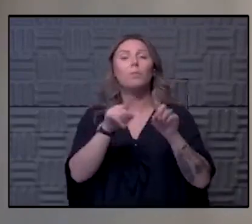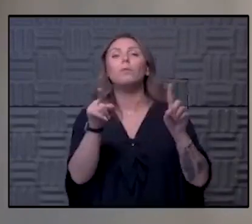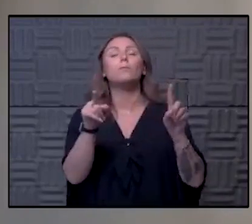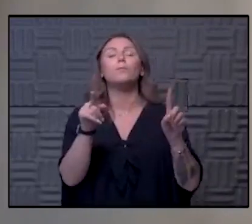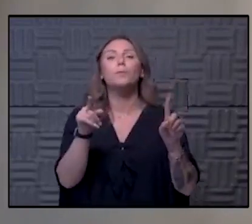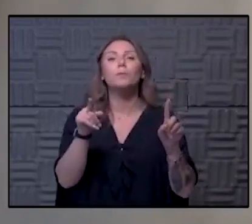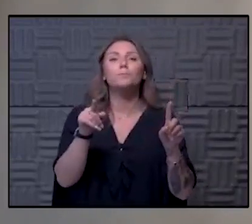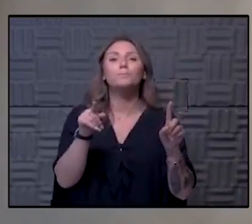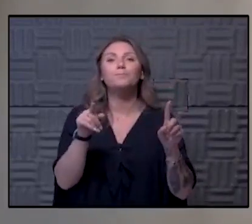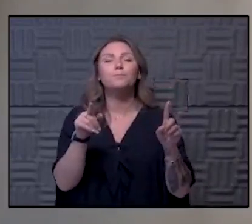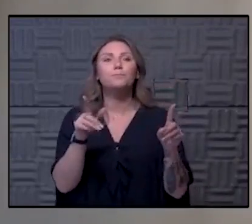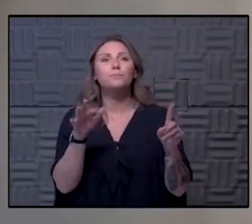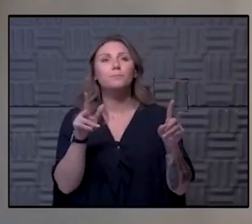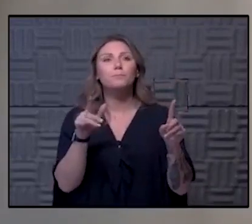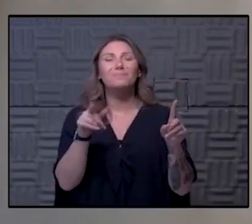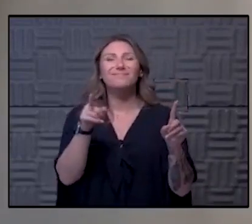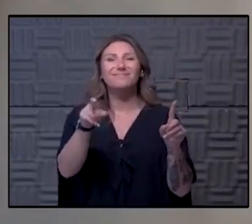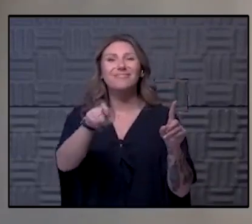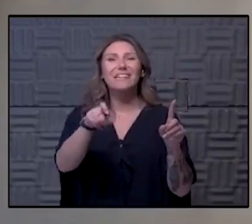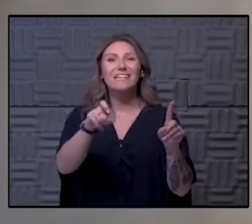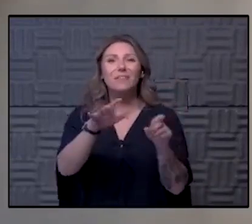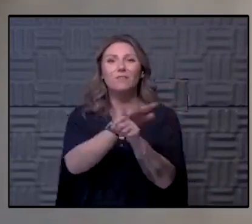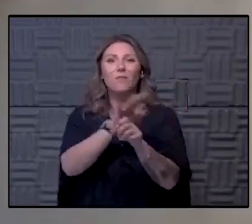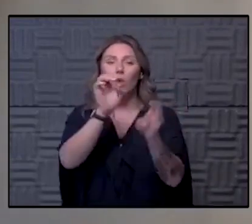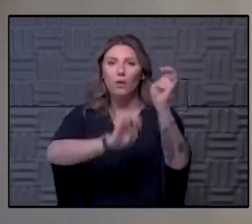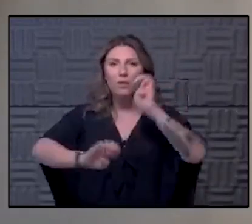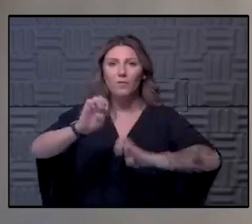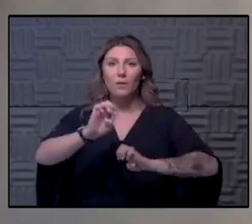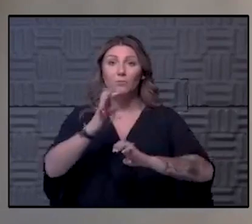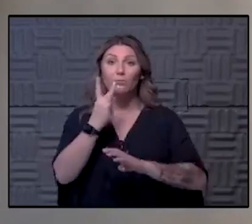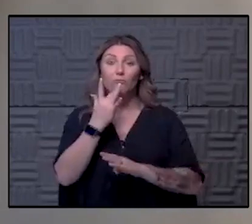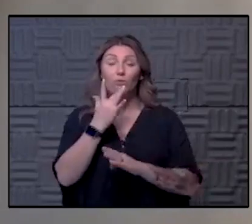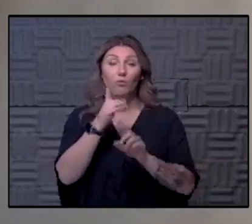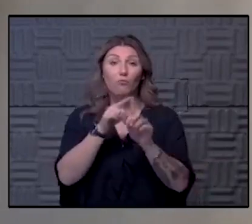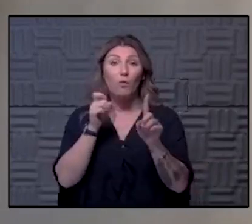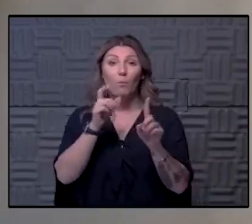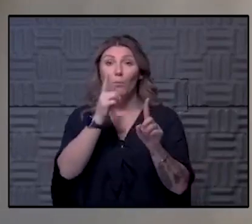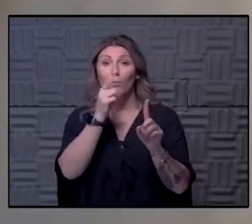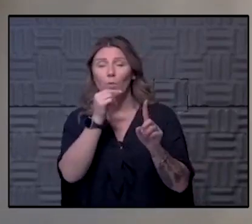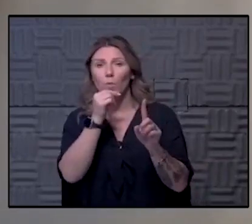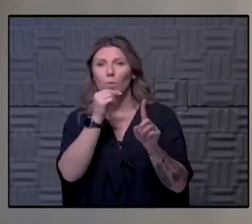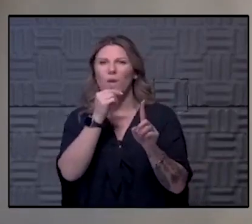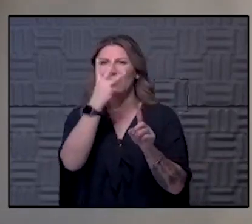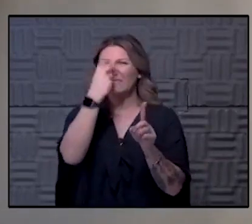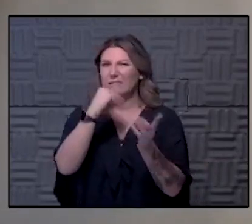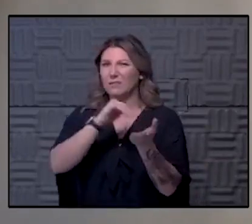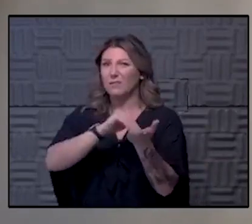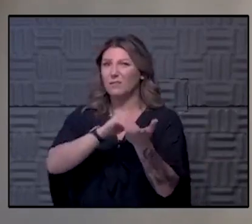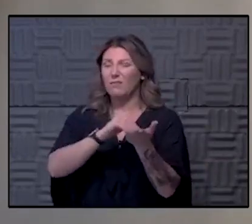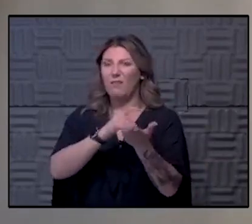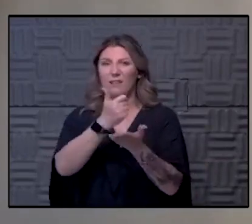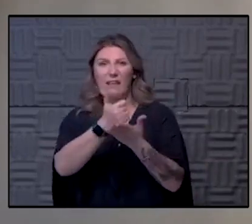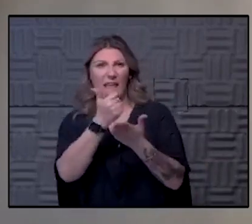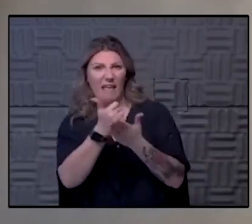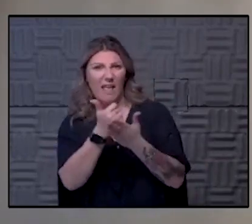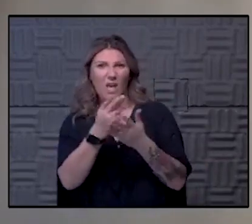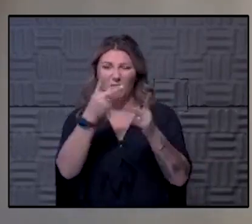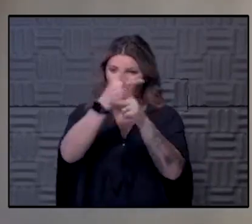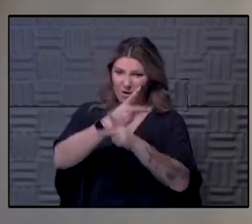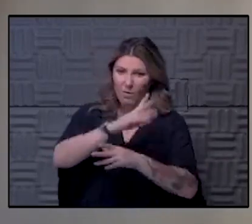need a full evaluation, preferably by a sleep physician that would be able to kind of help him work through all these issues.